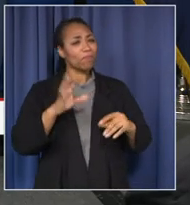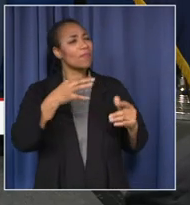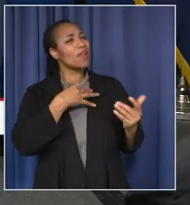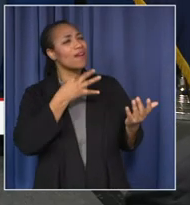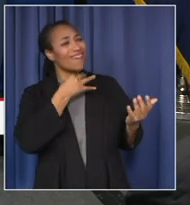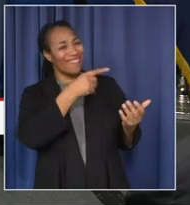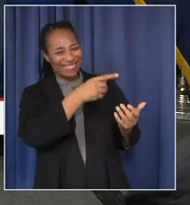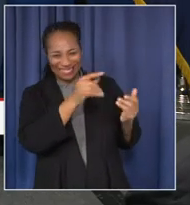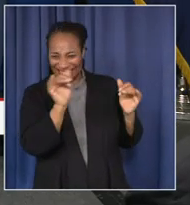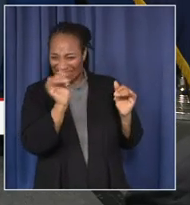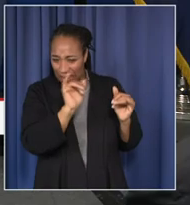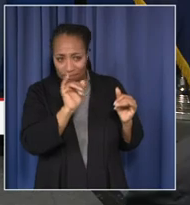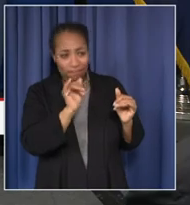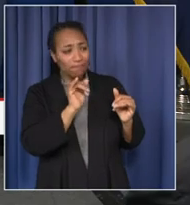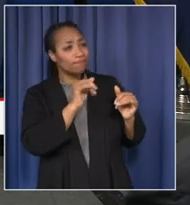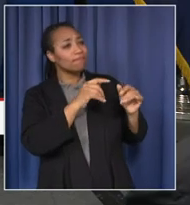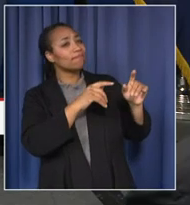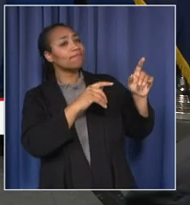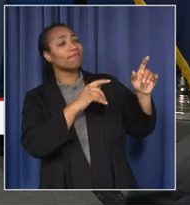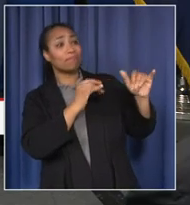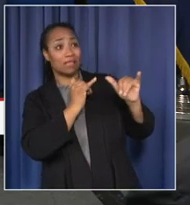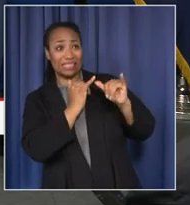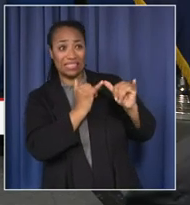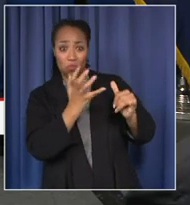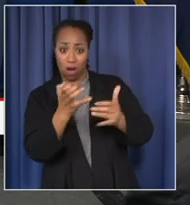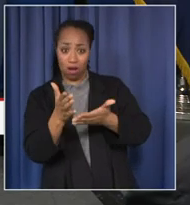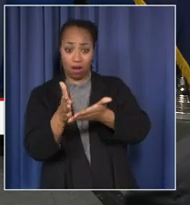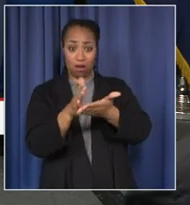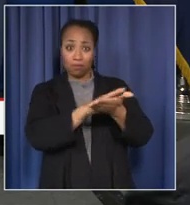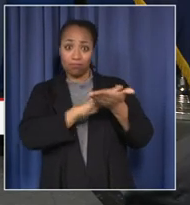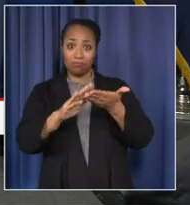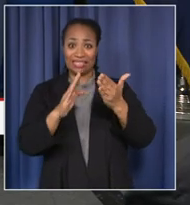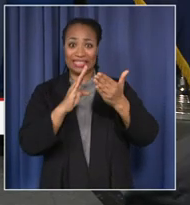Can you talk a little bit about that? Once again,